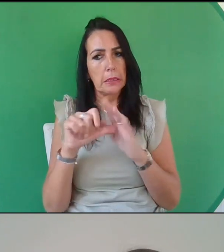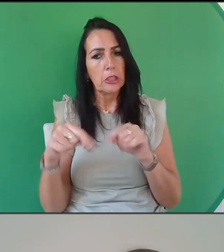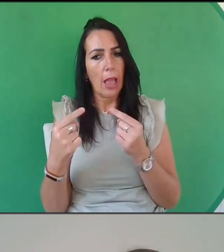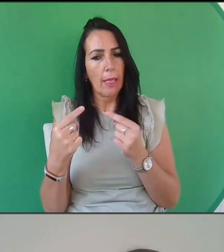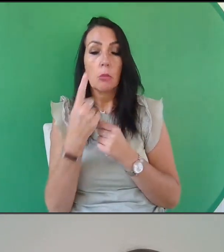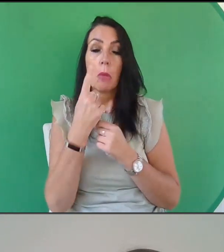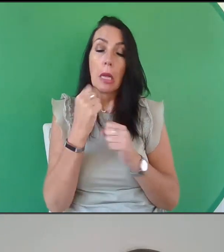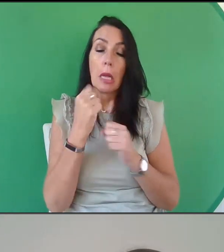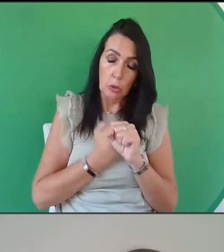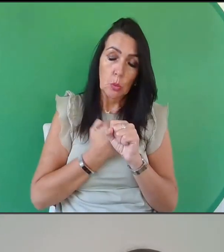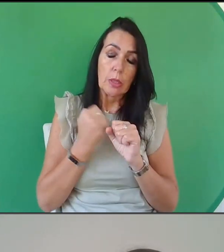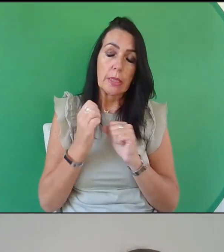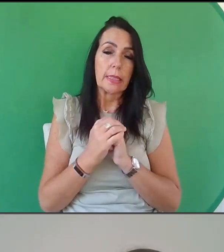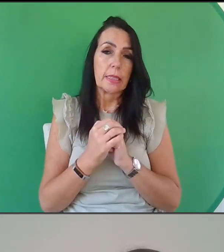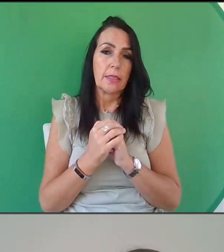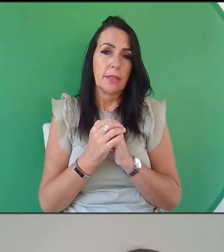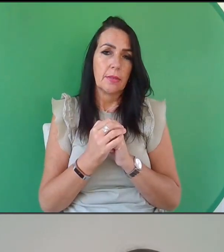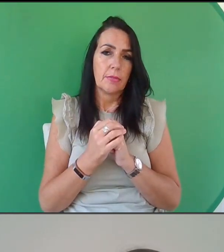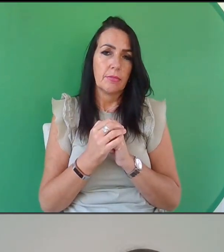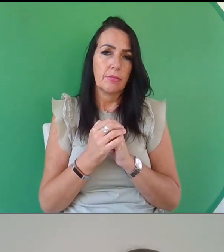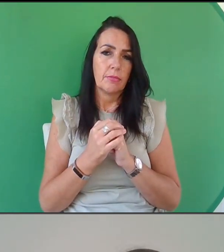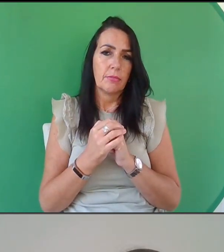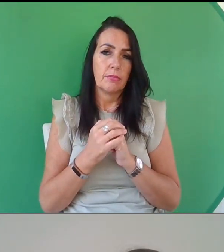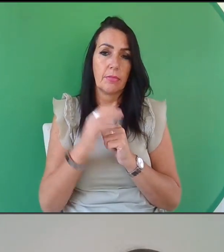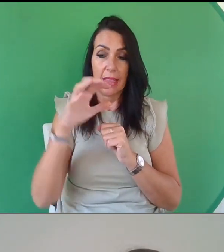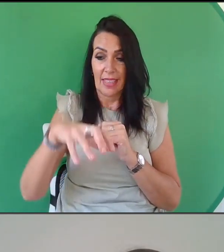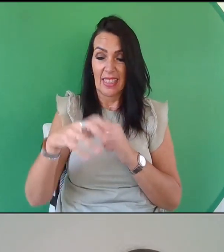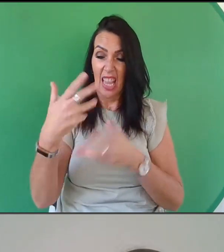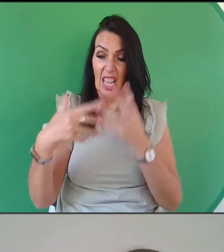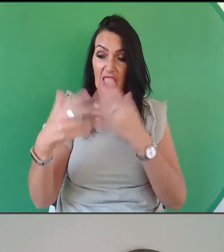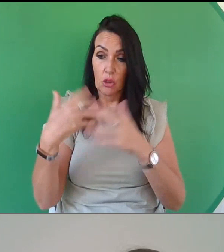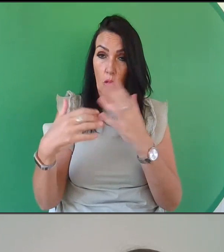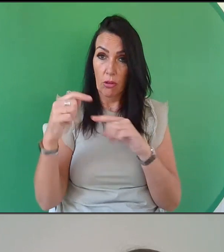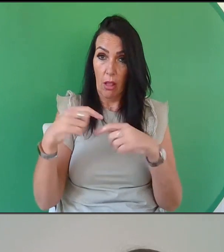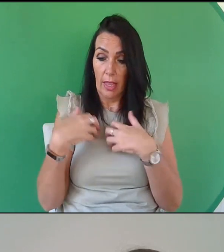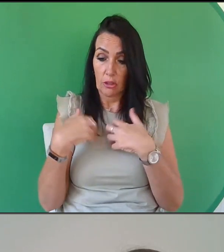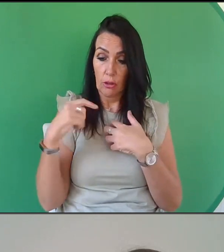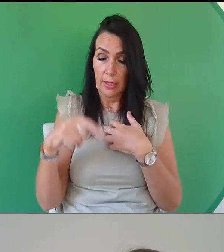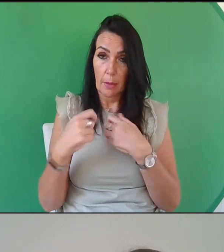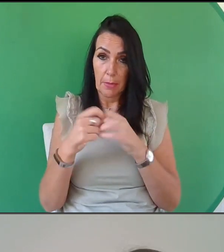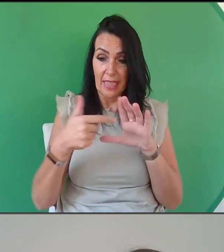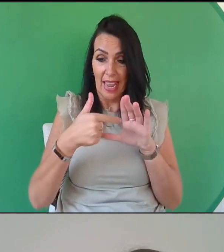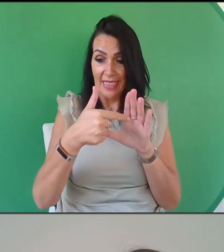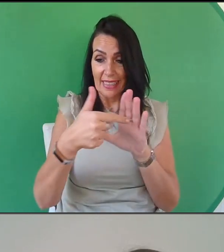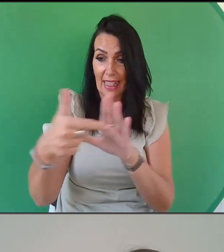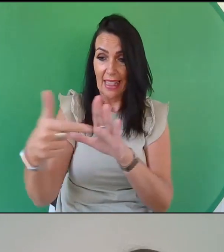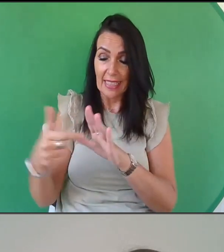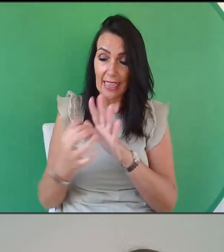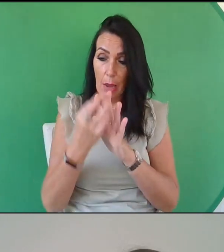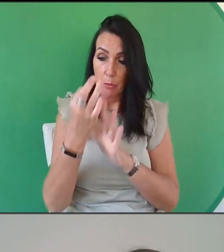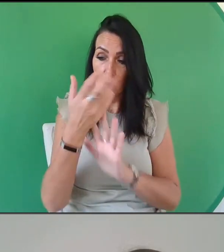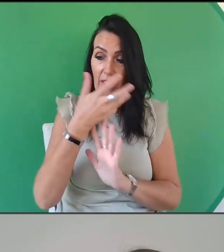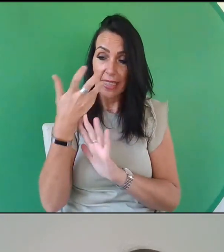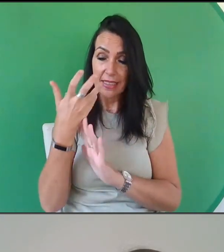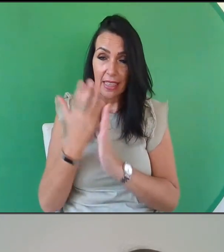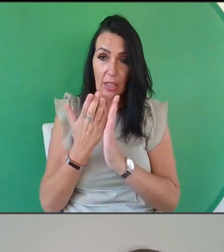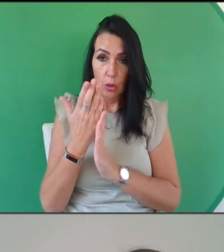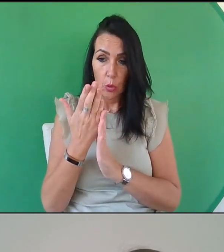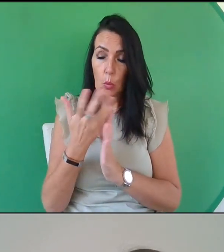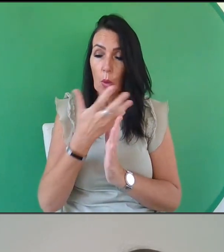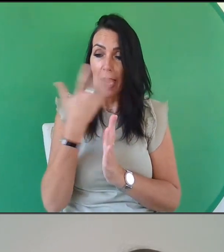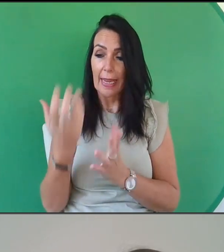done. Sites of historical interest have been insulating, improving their heating by putting in heat